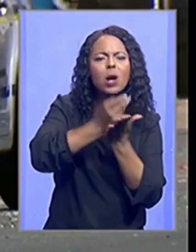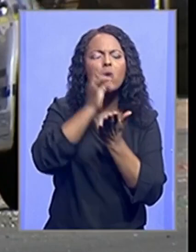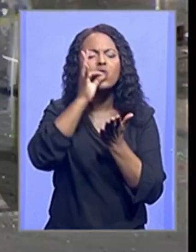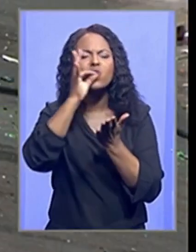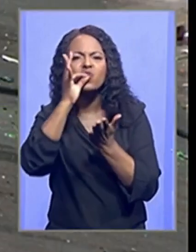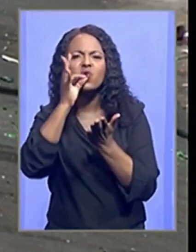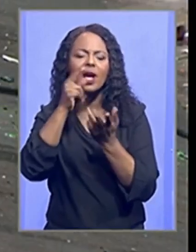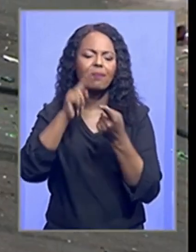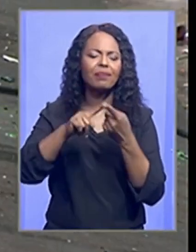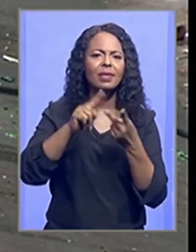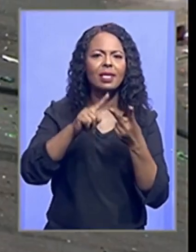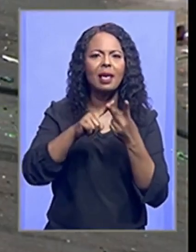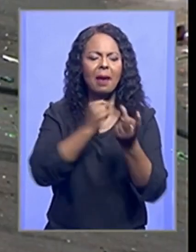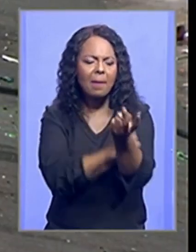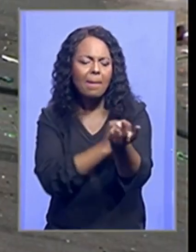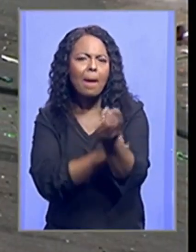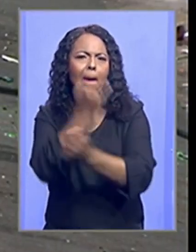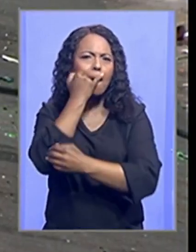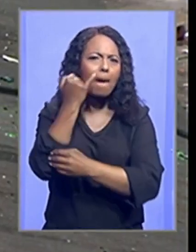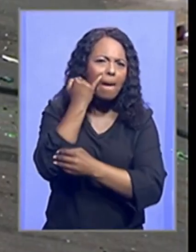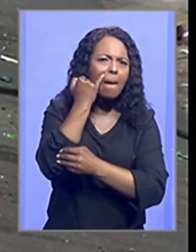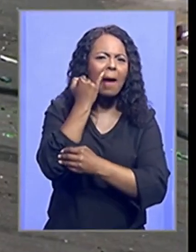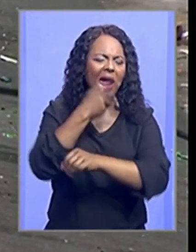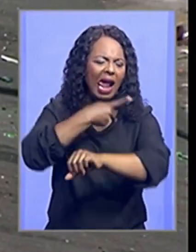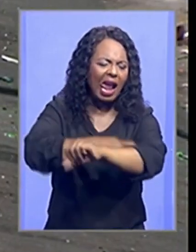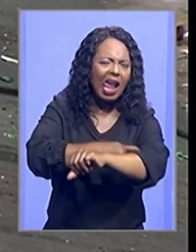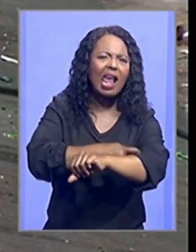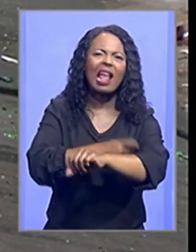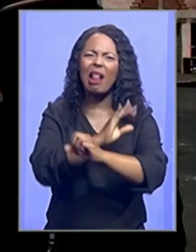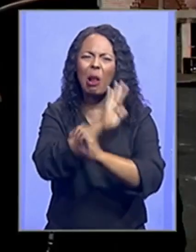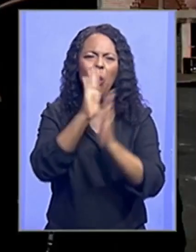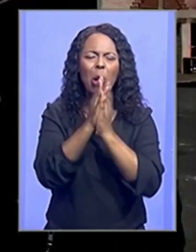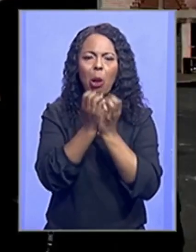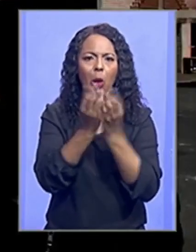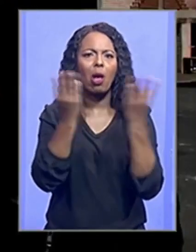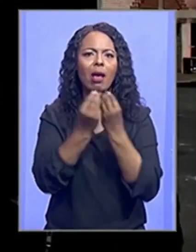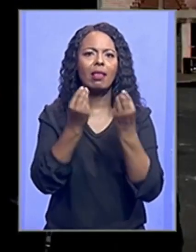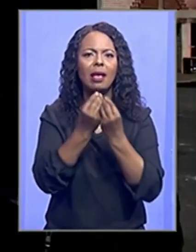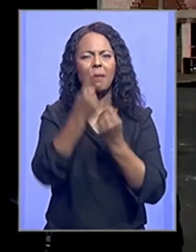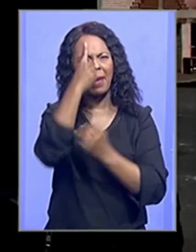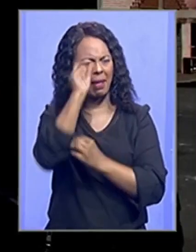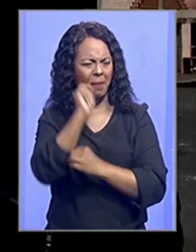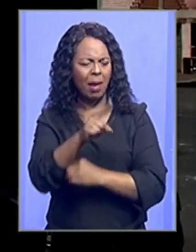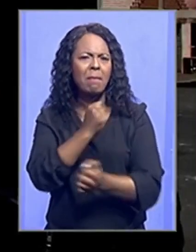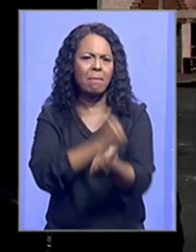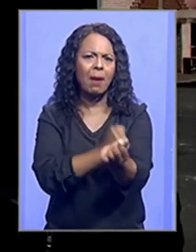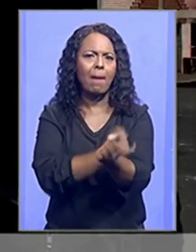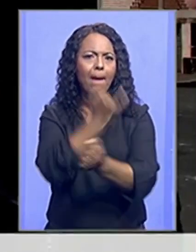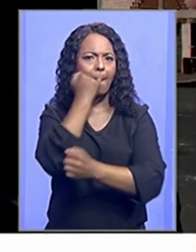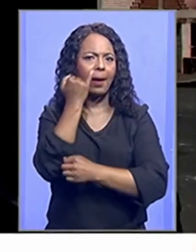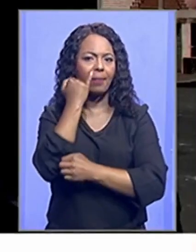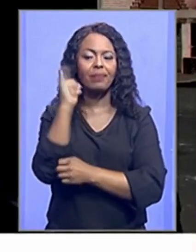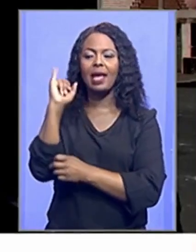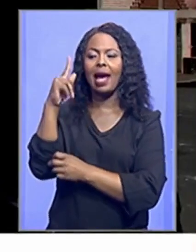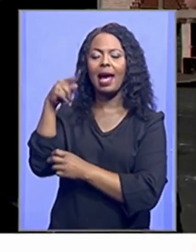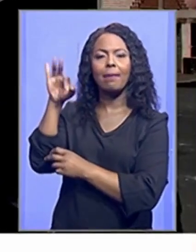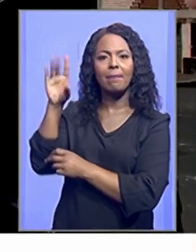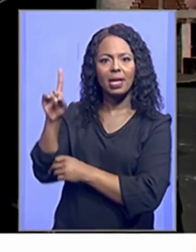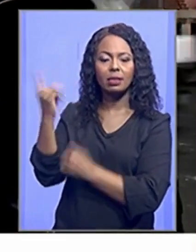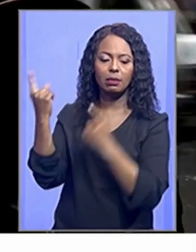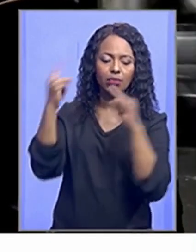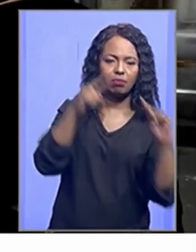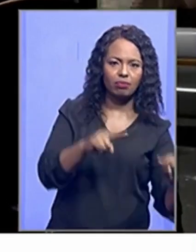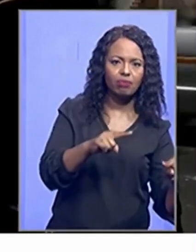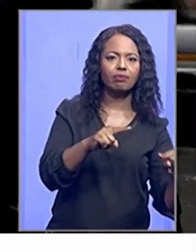rumelwang hore e ka nna ya ba ke dithethefatsi. From us as the police, we called the IPIT and we called even the